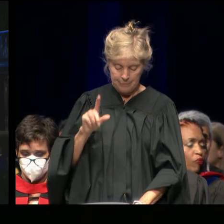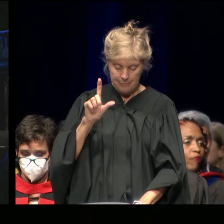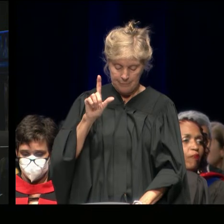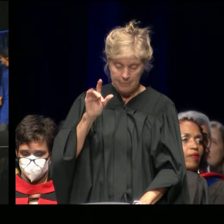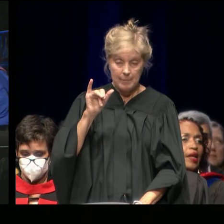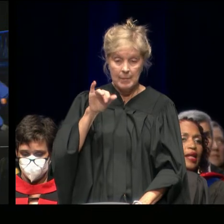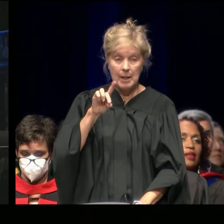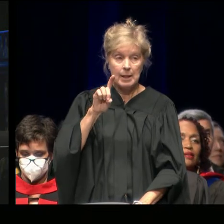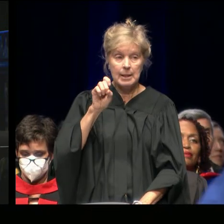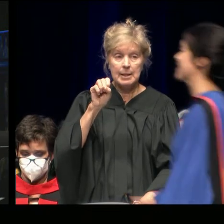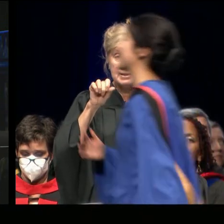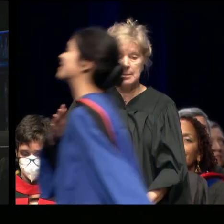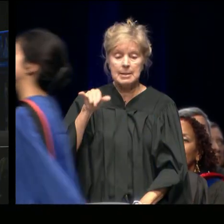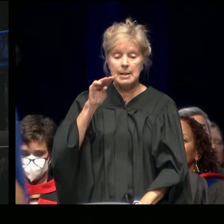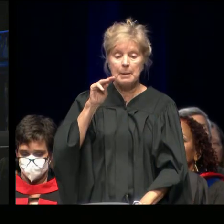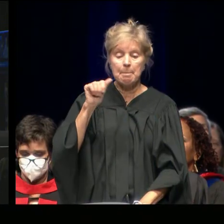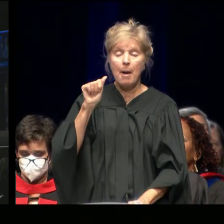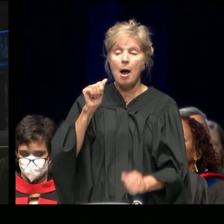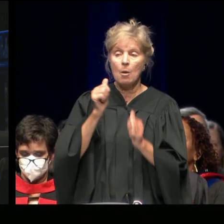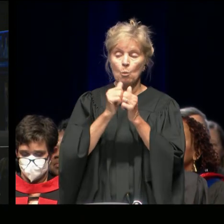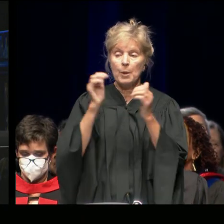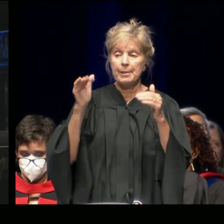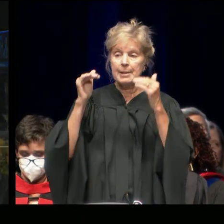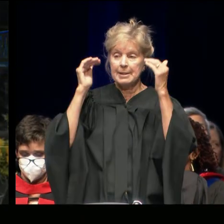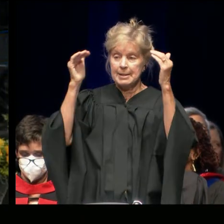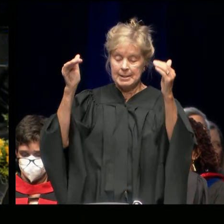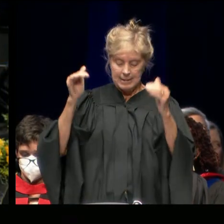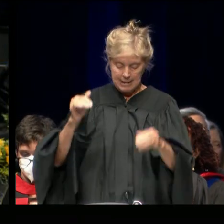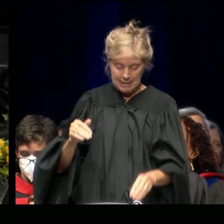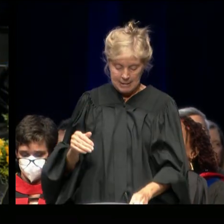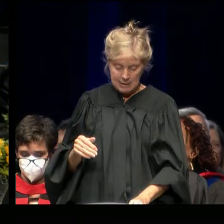Lindsay Ma with distinction.